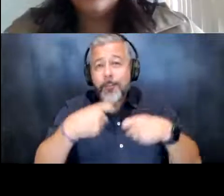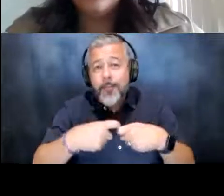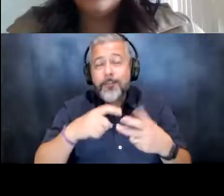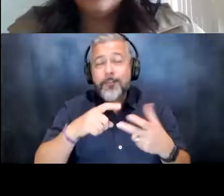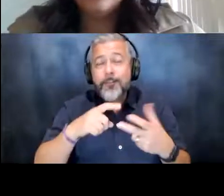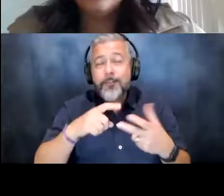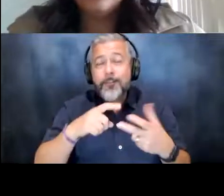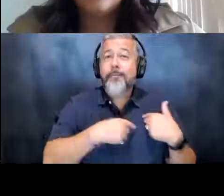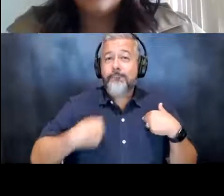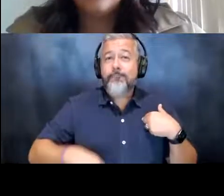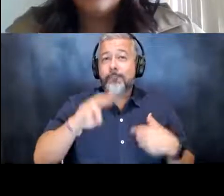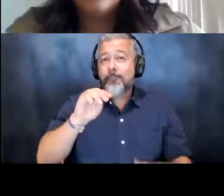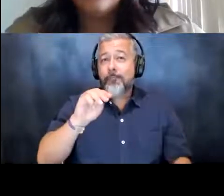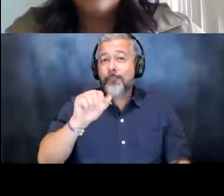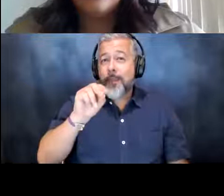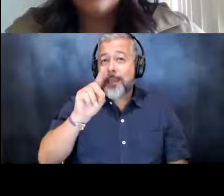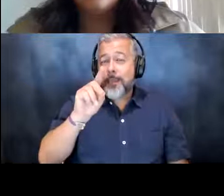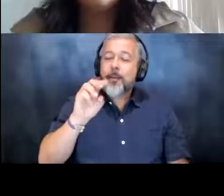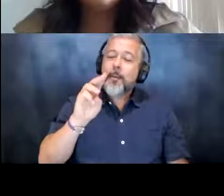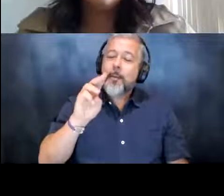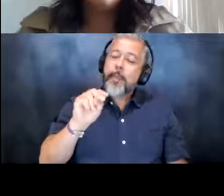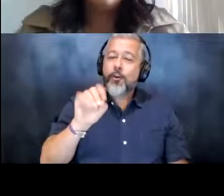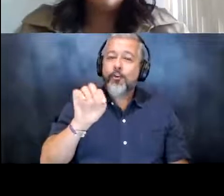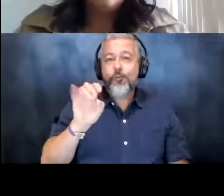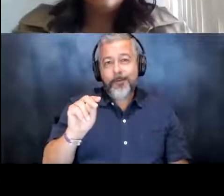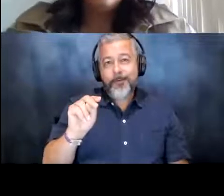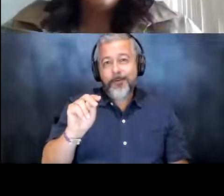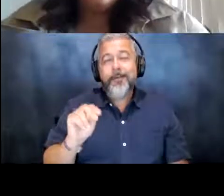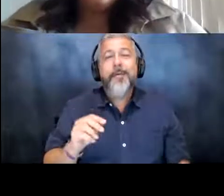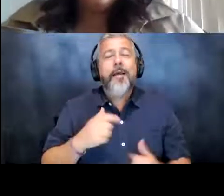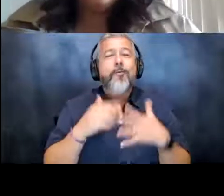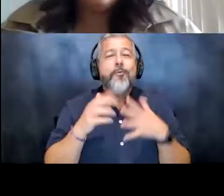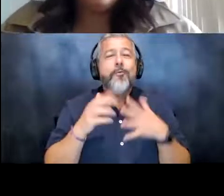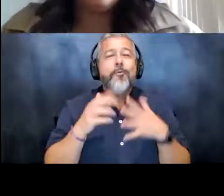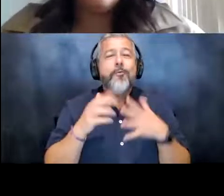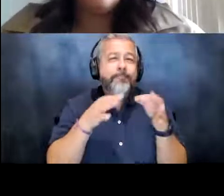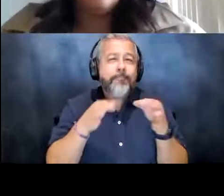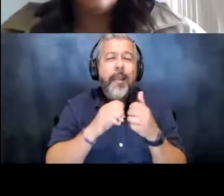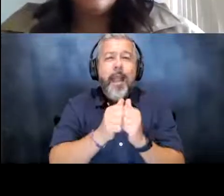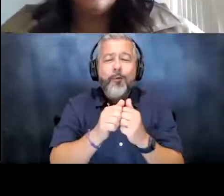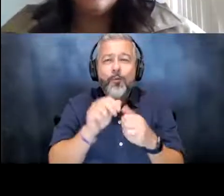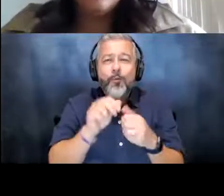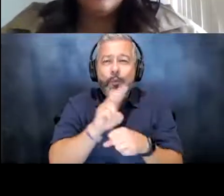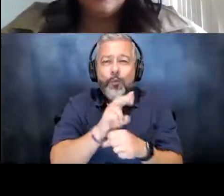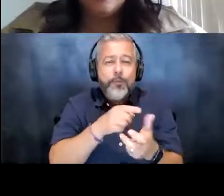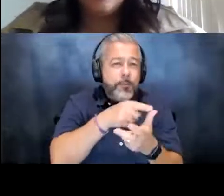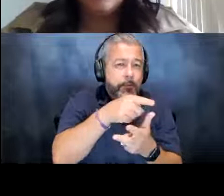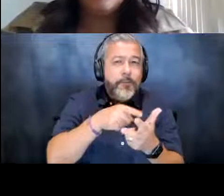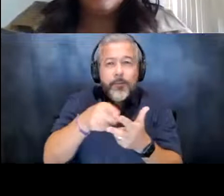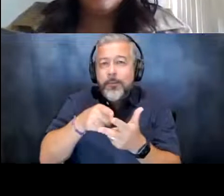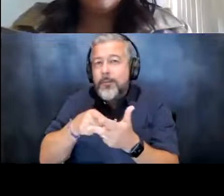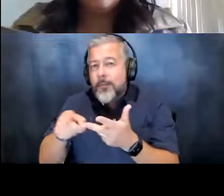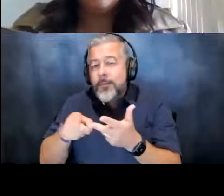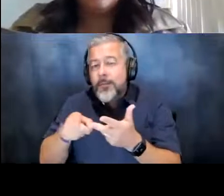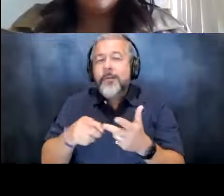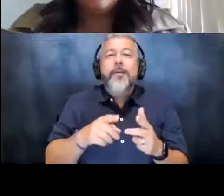Mandarin. What I will do is give an overview of how to transition, and then we will